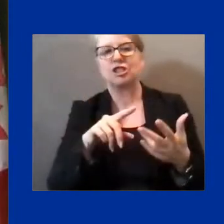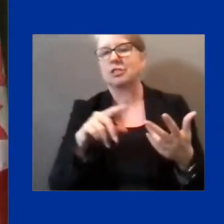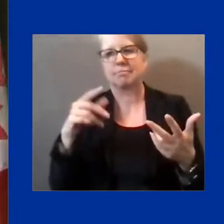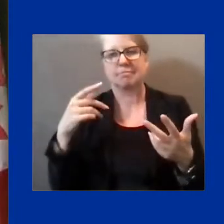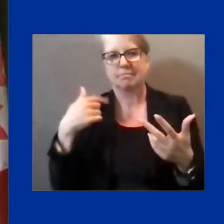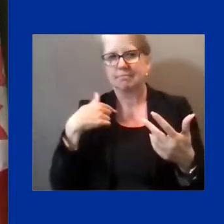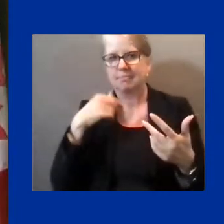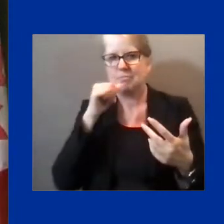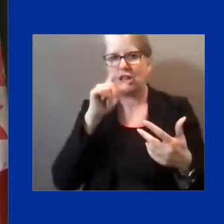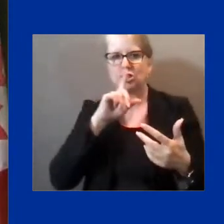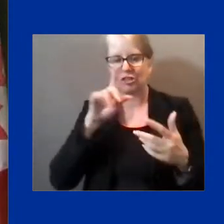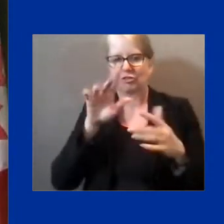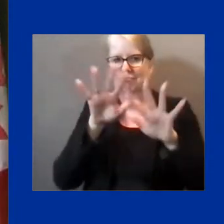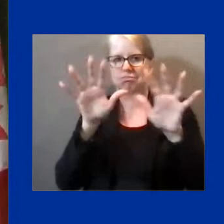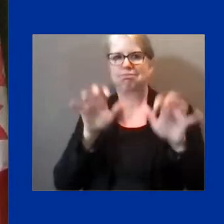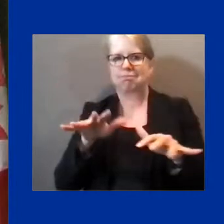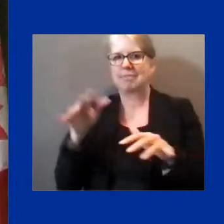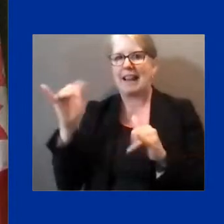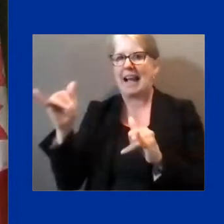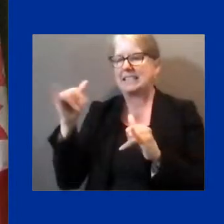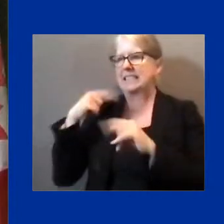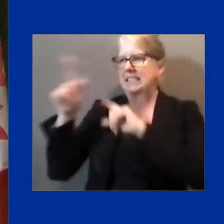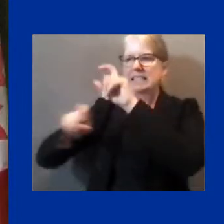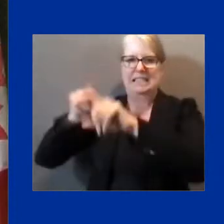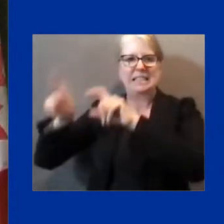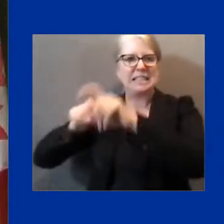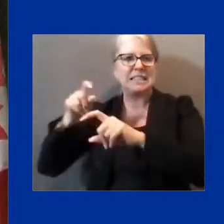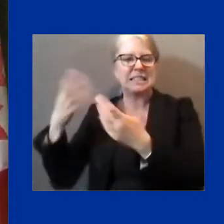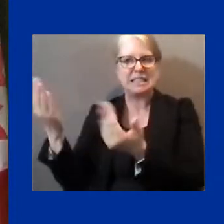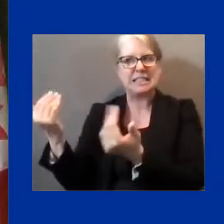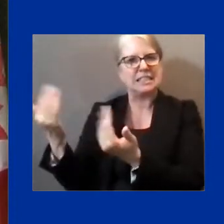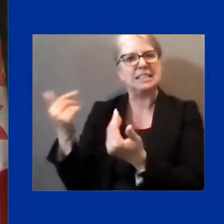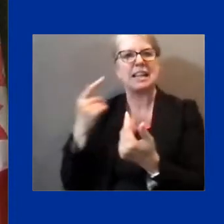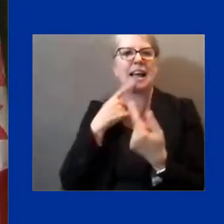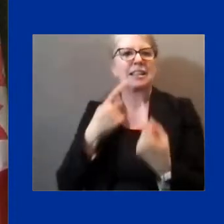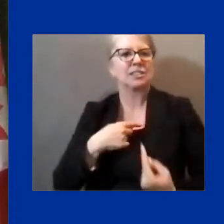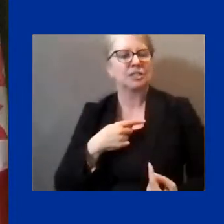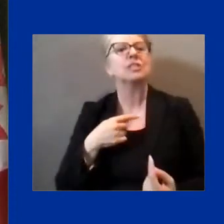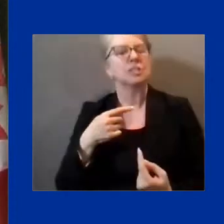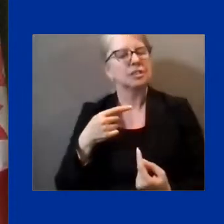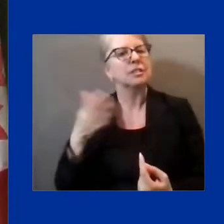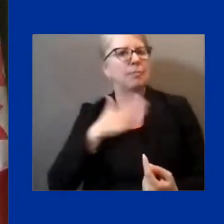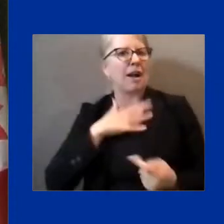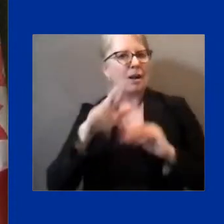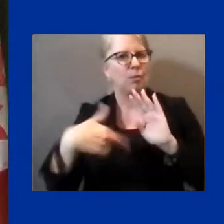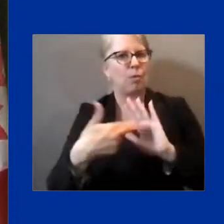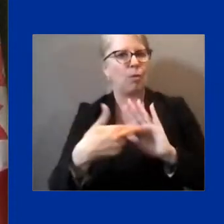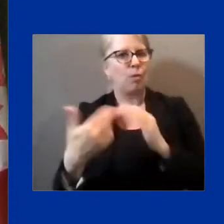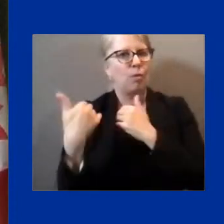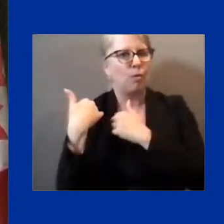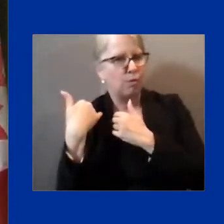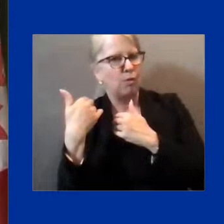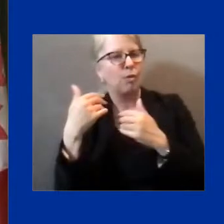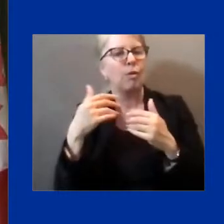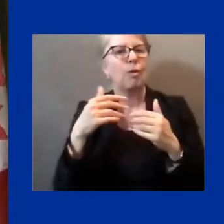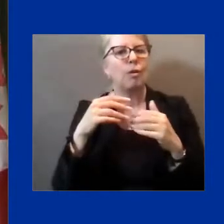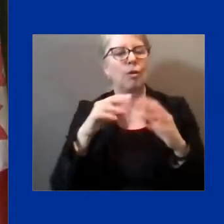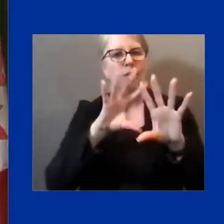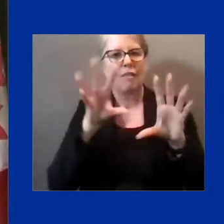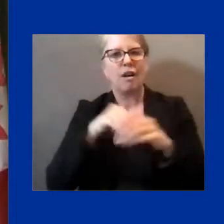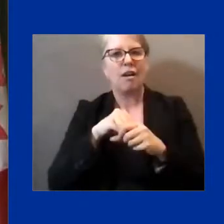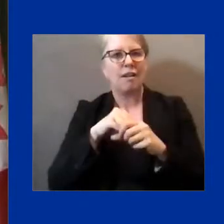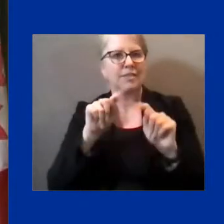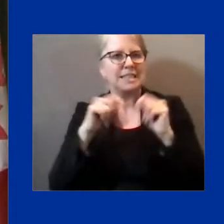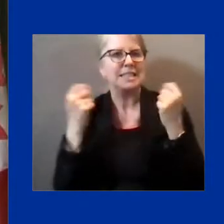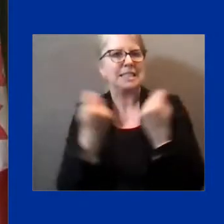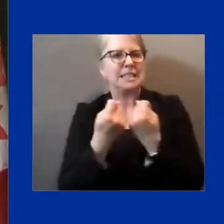the province. So for me, it is concerning because my role in this as part of this broader team is